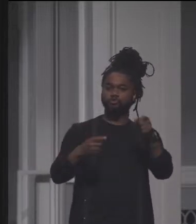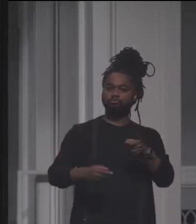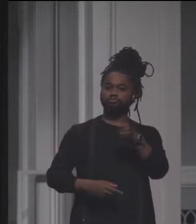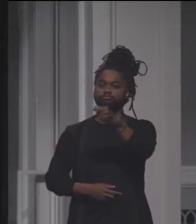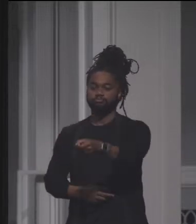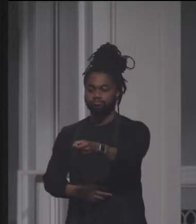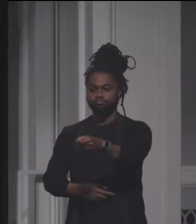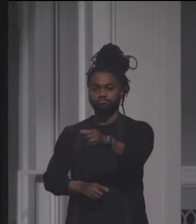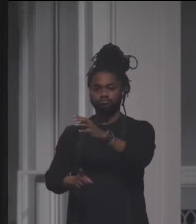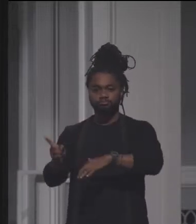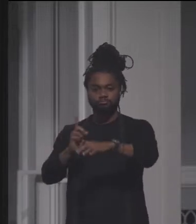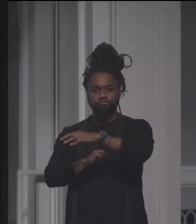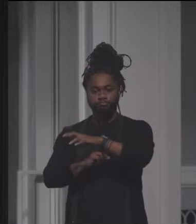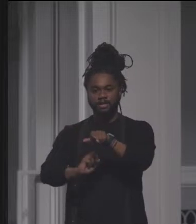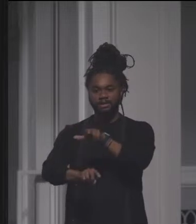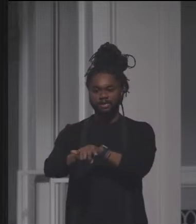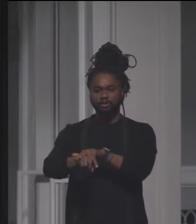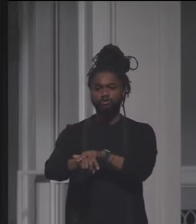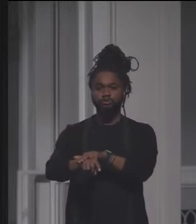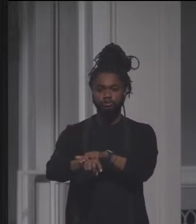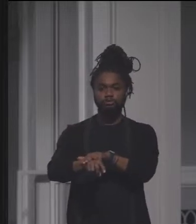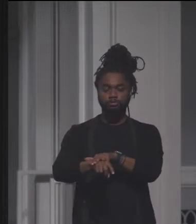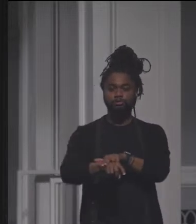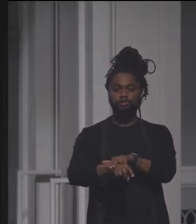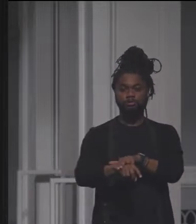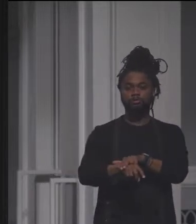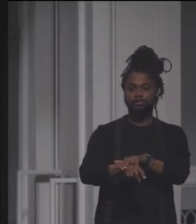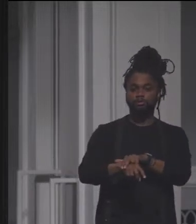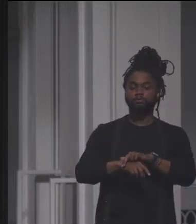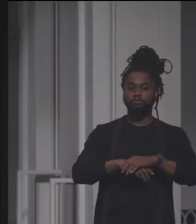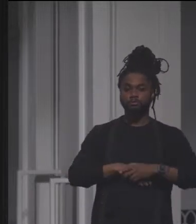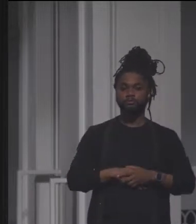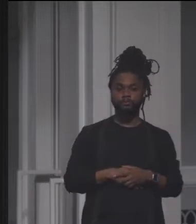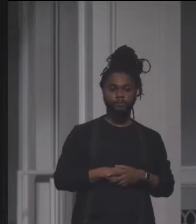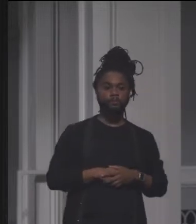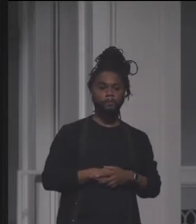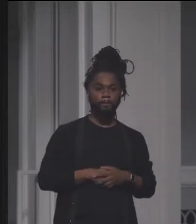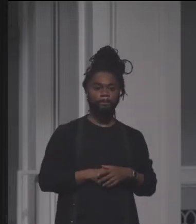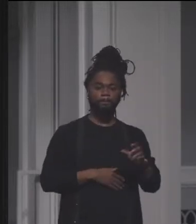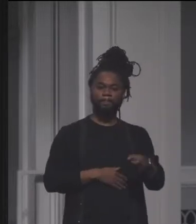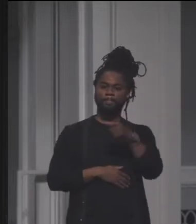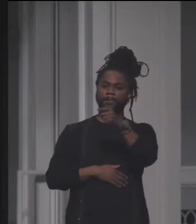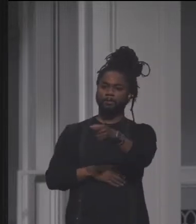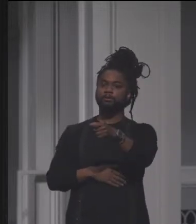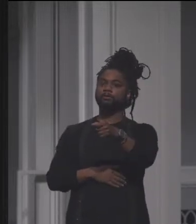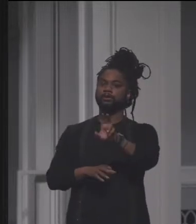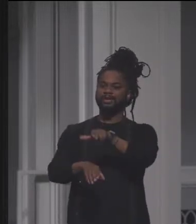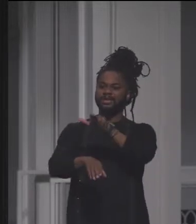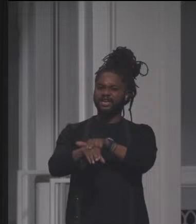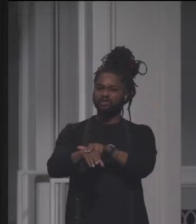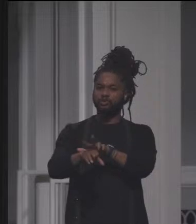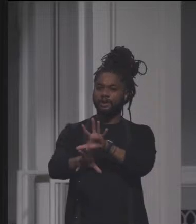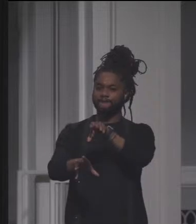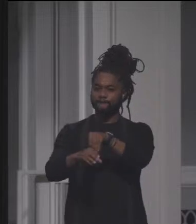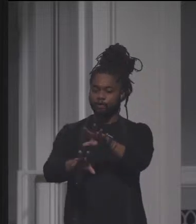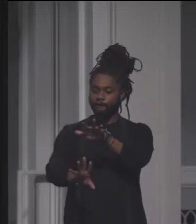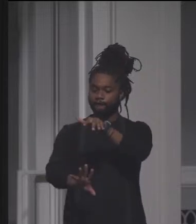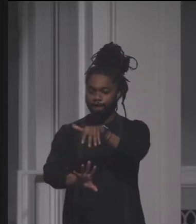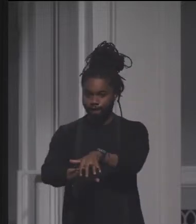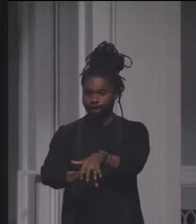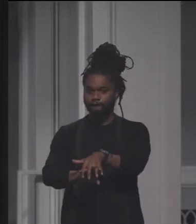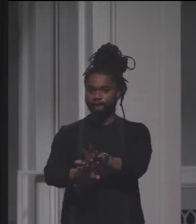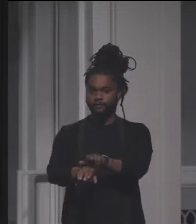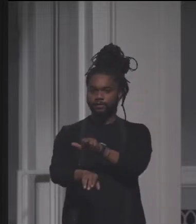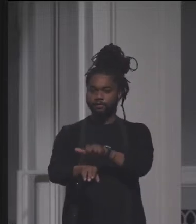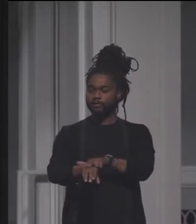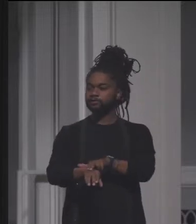nature and watch them being in tune with and enfolded by nature? Mm-hmm. I